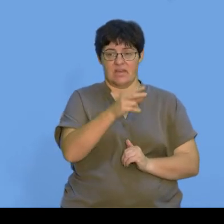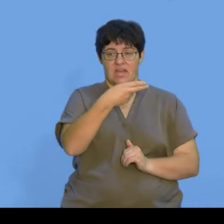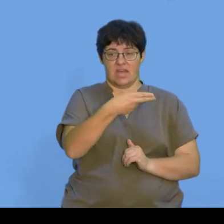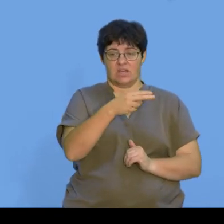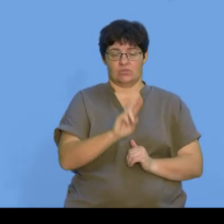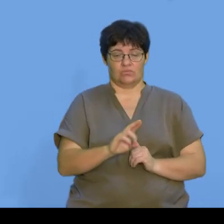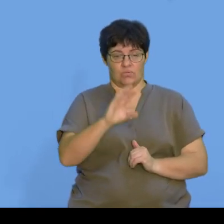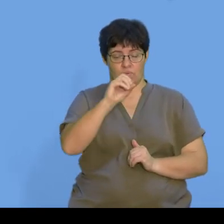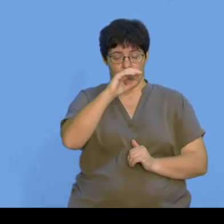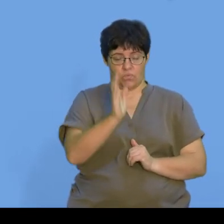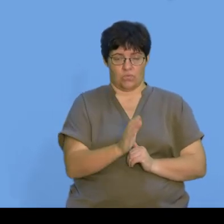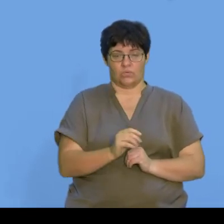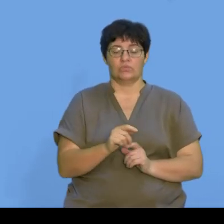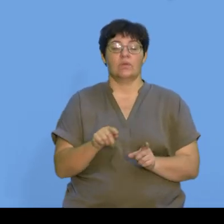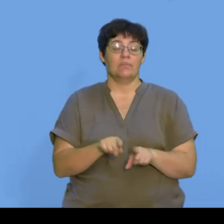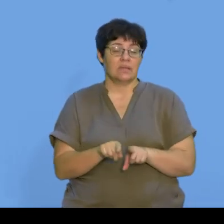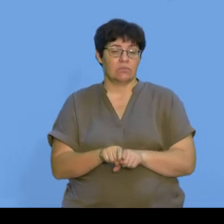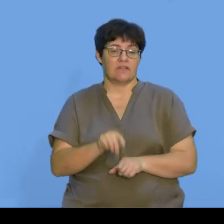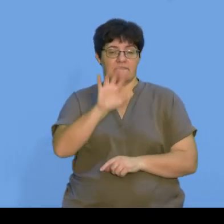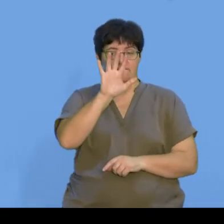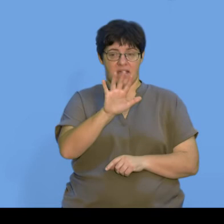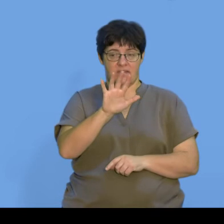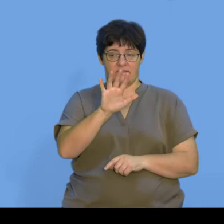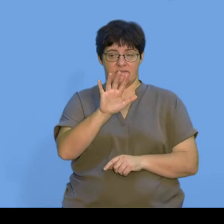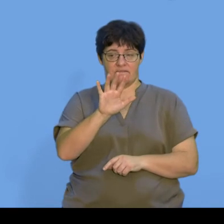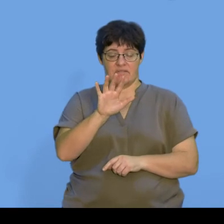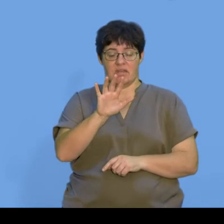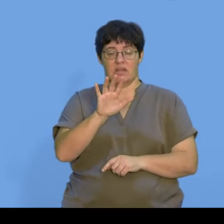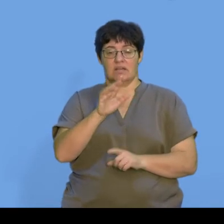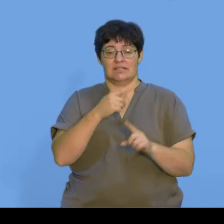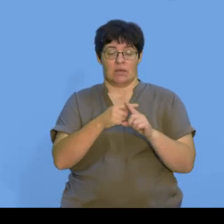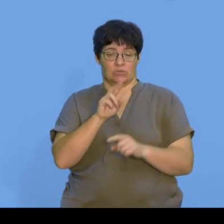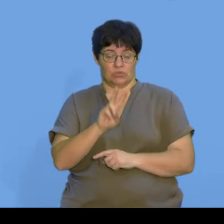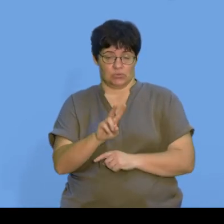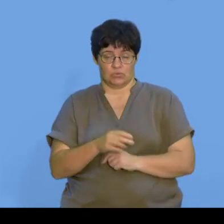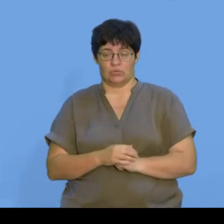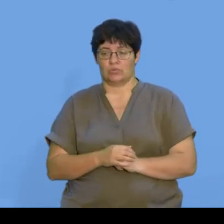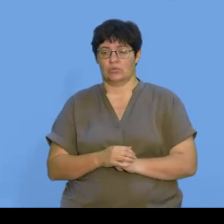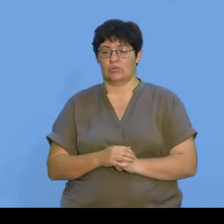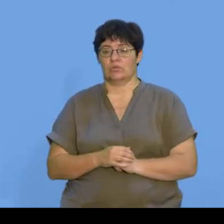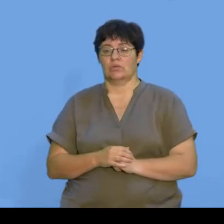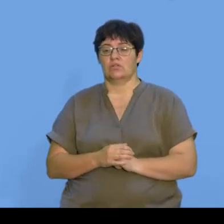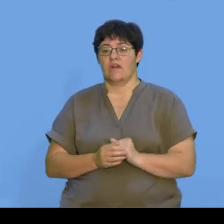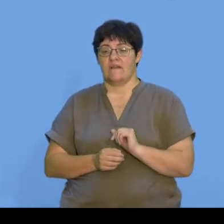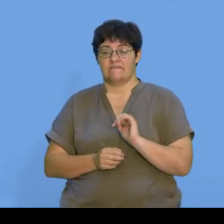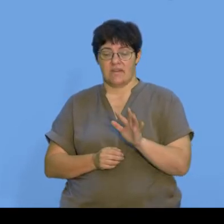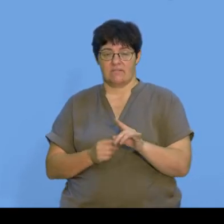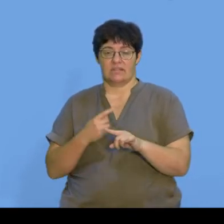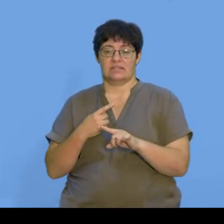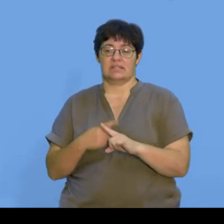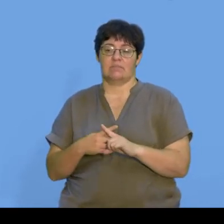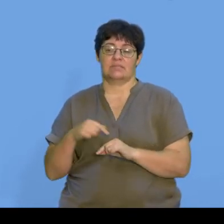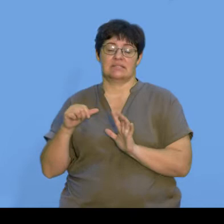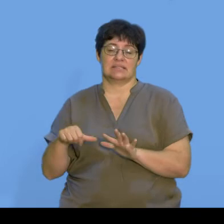2, okay, all right, plus 5 multiplied by 16, okay?